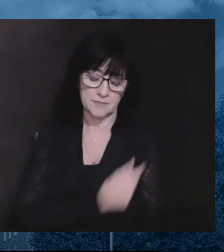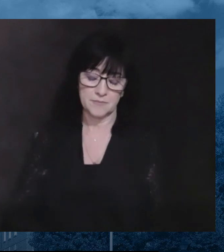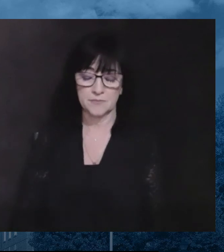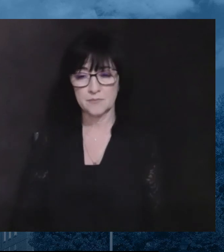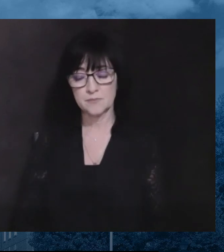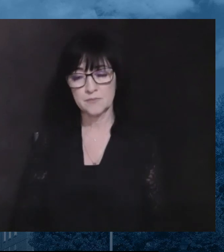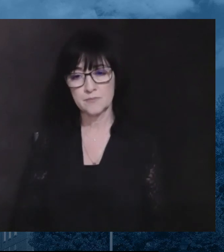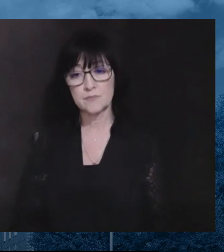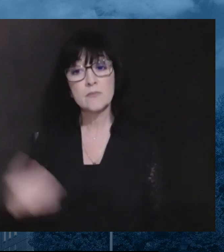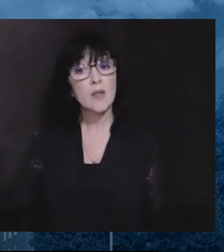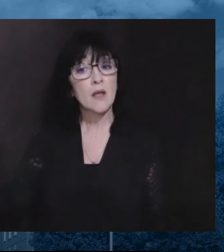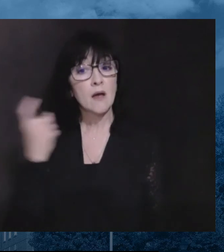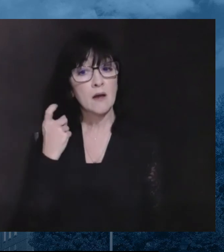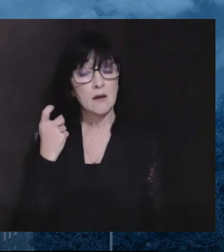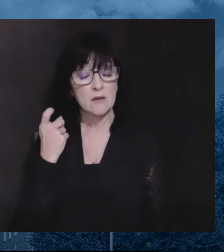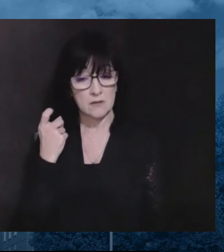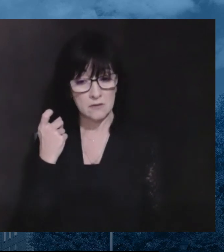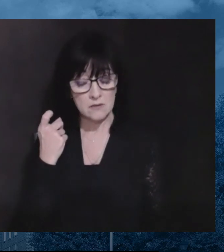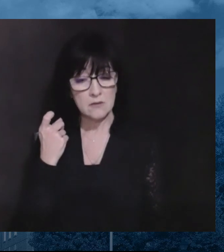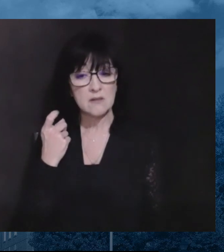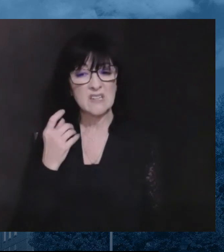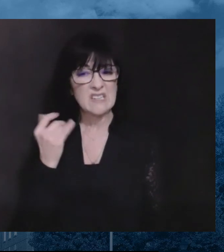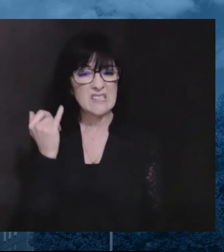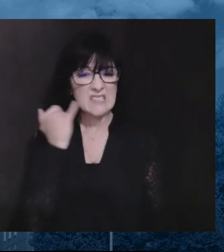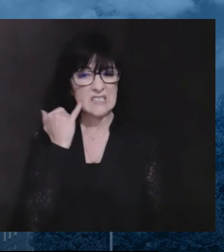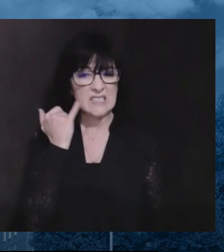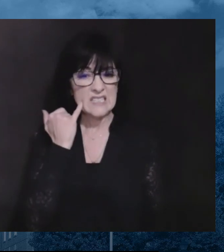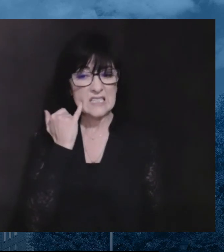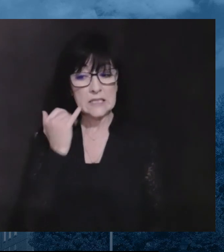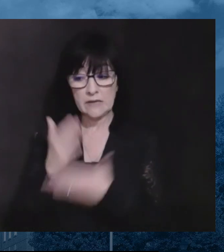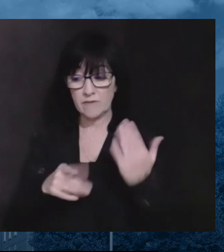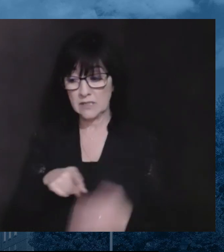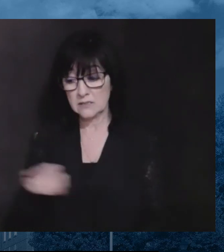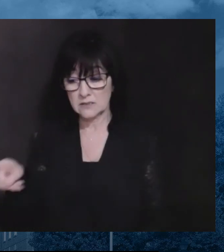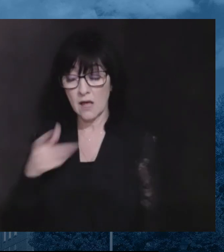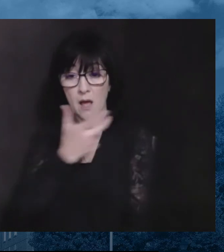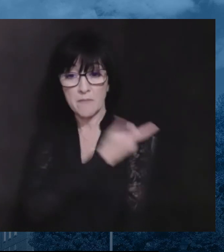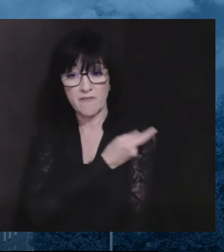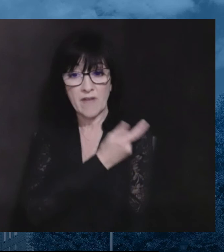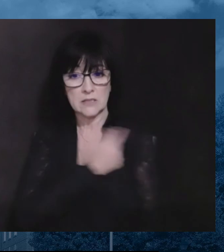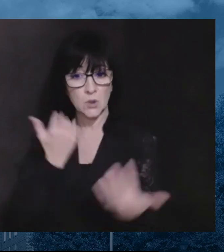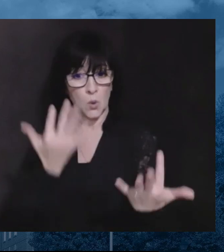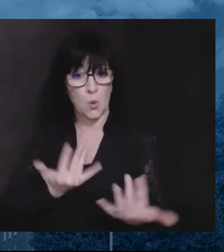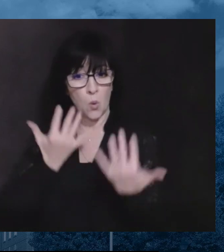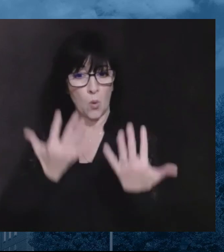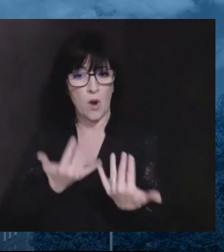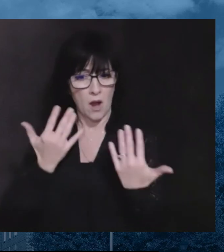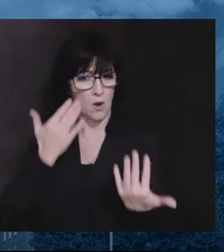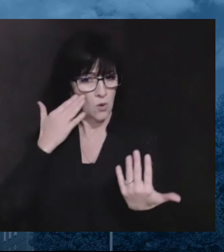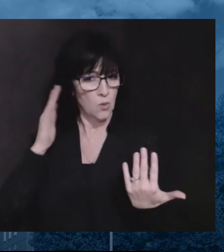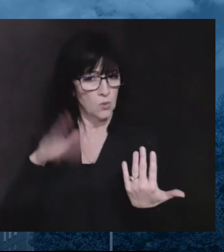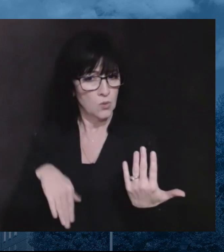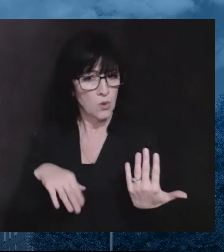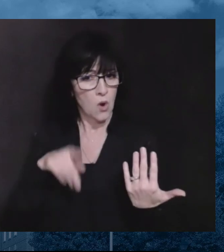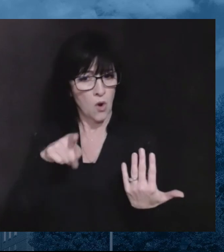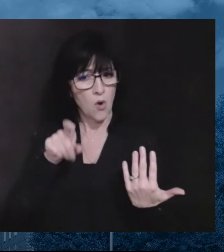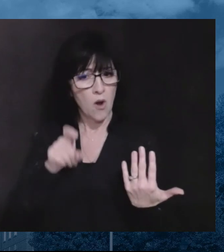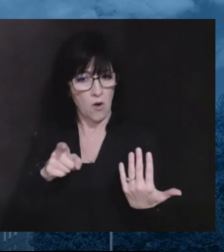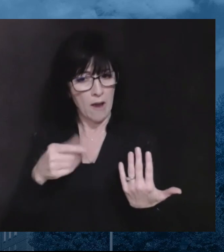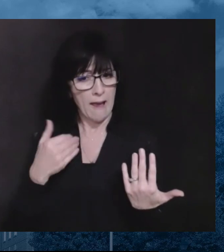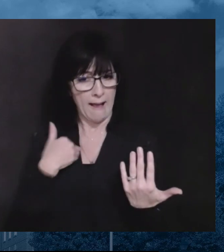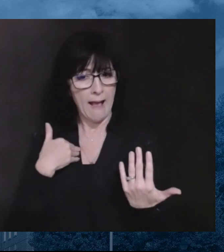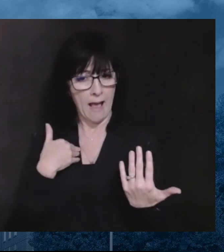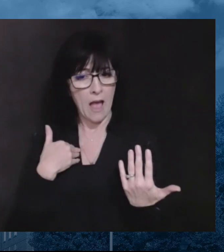backlog, if there's just some vaccine that hasn't gone out that's kind of waiting, I know you have the freezers, but is there